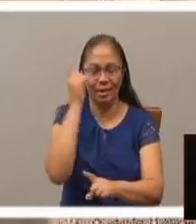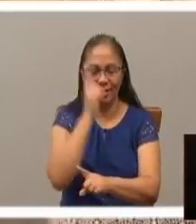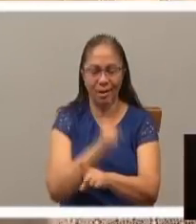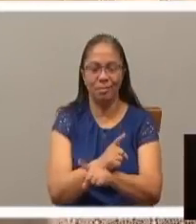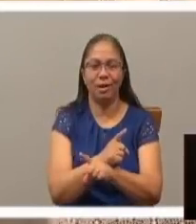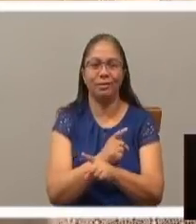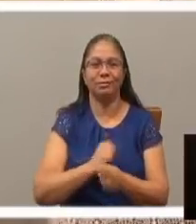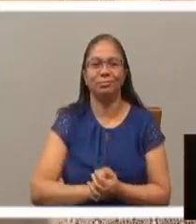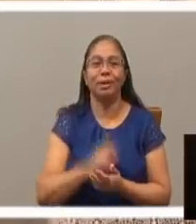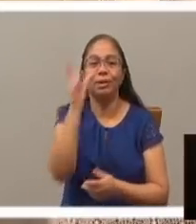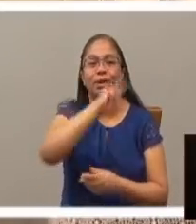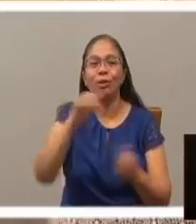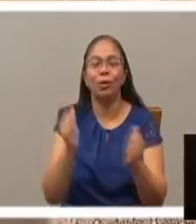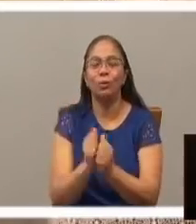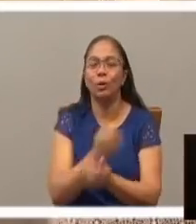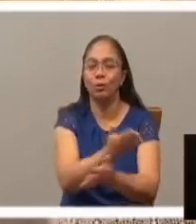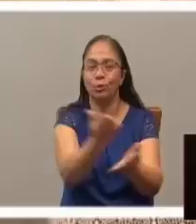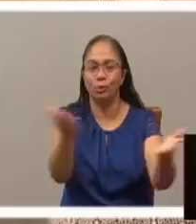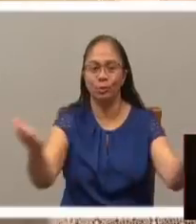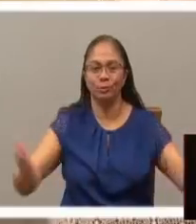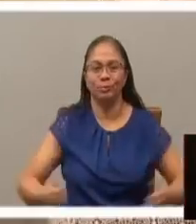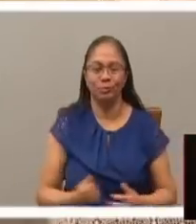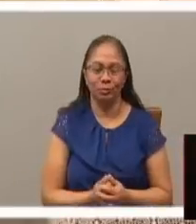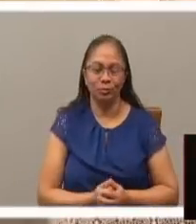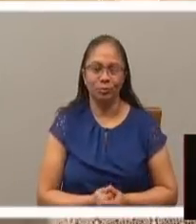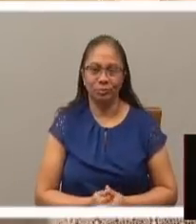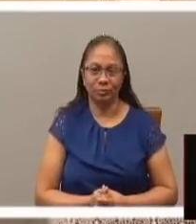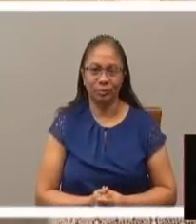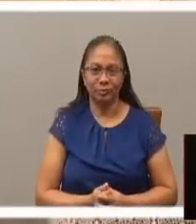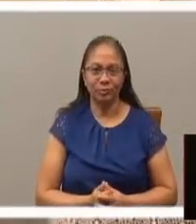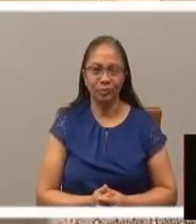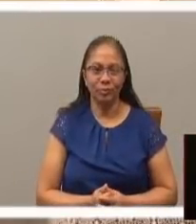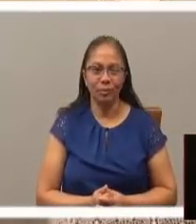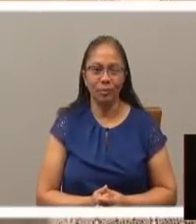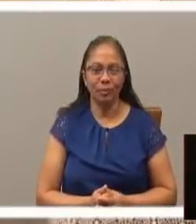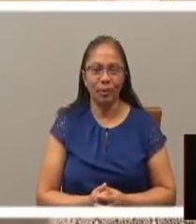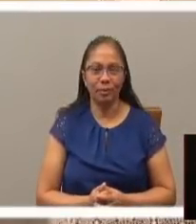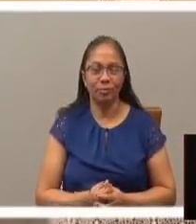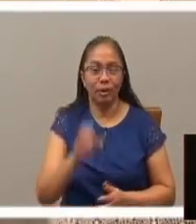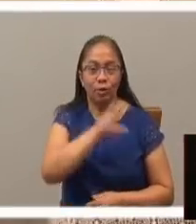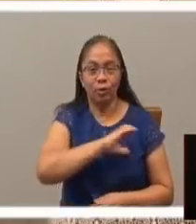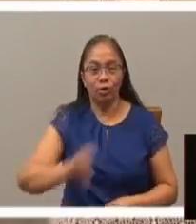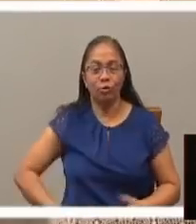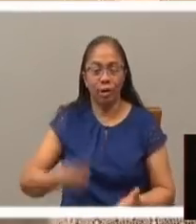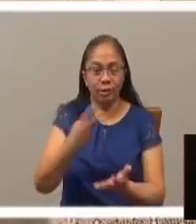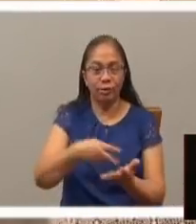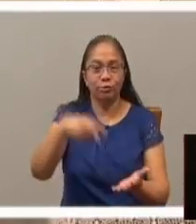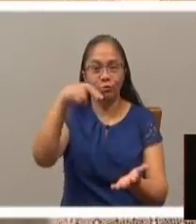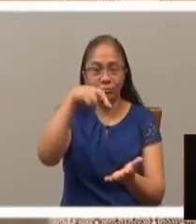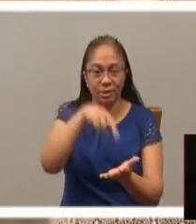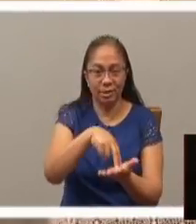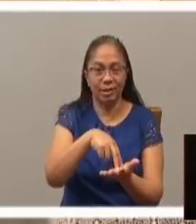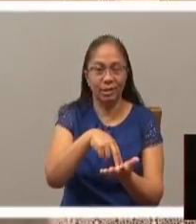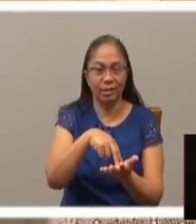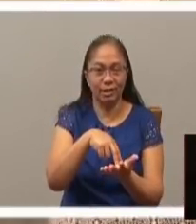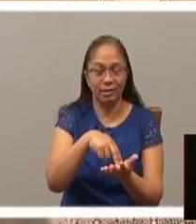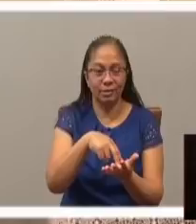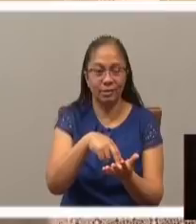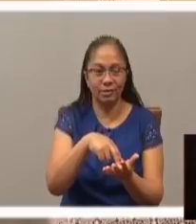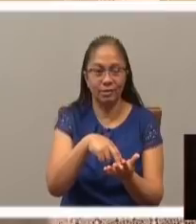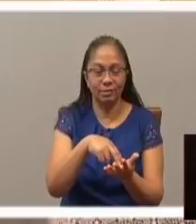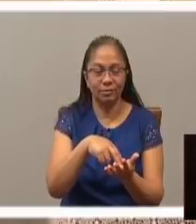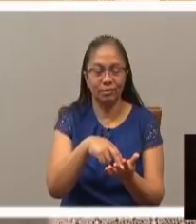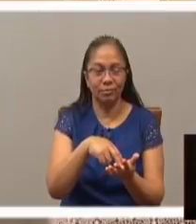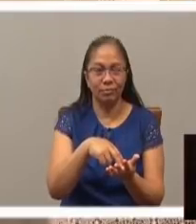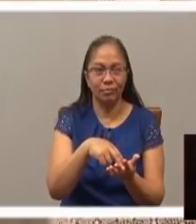Spirit. Amen. The Lord be with you. And with your spirit. Though Christ is risen from the dead, by our actions